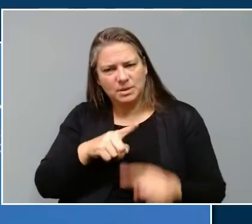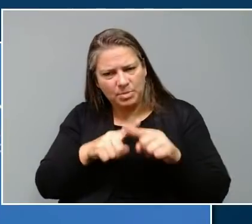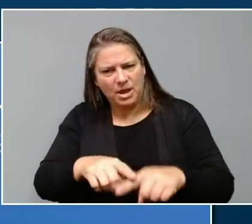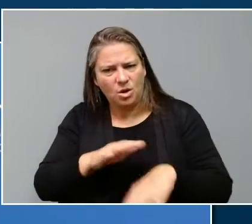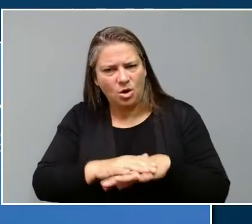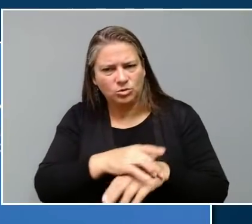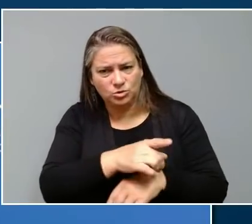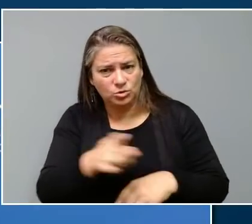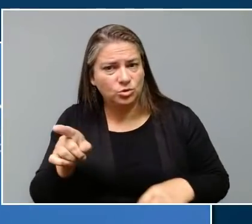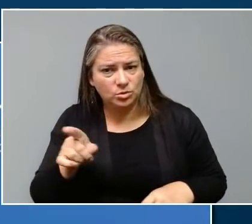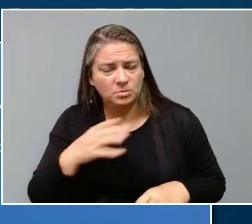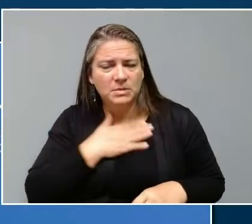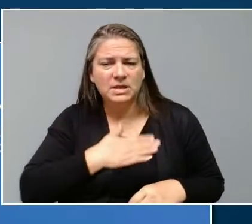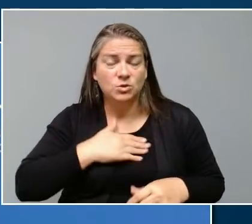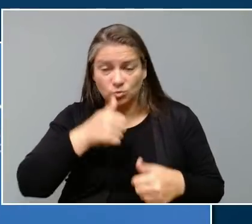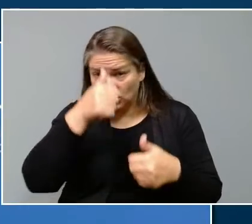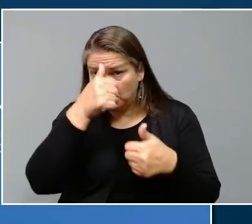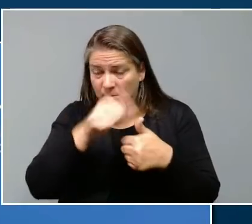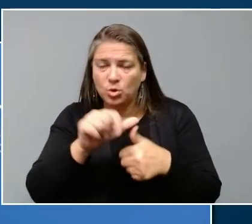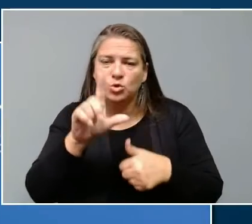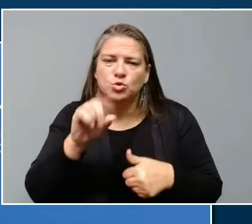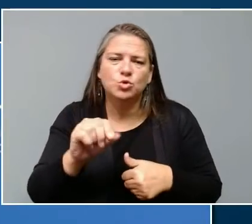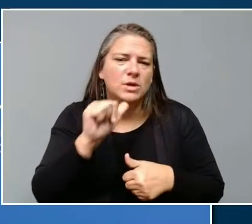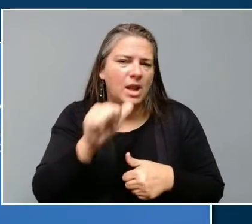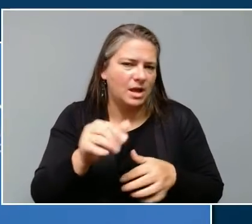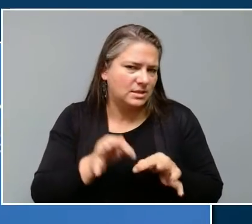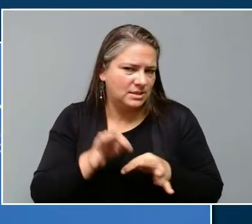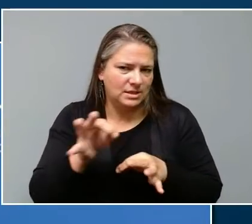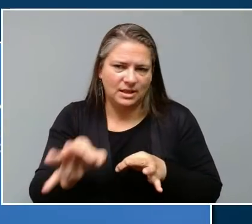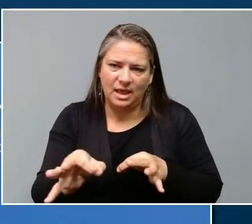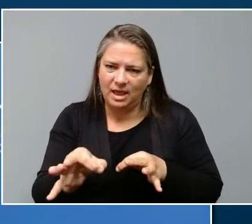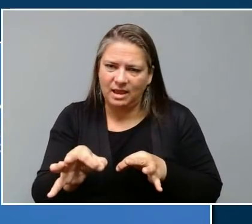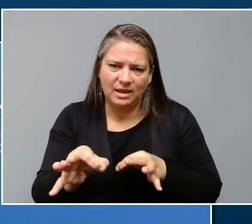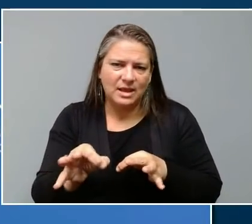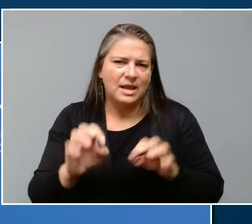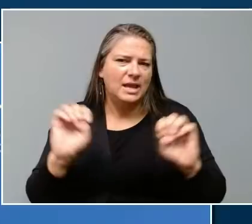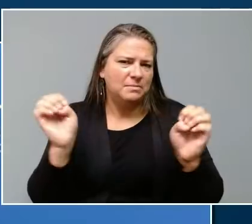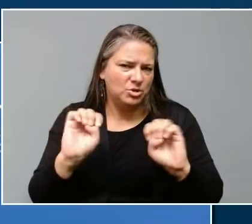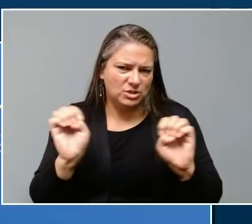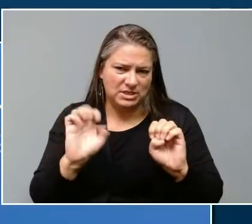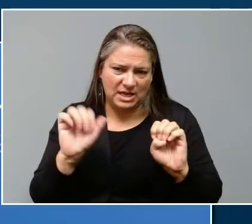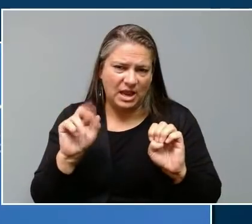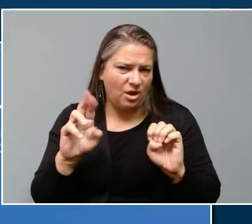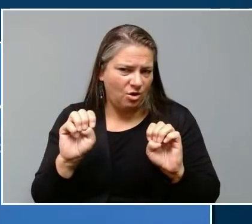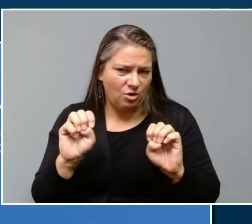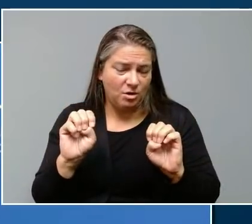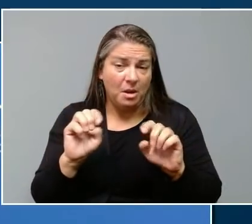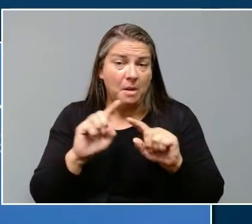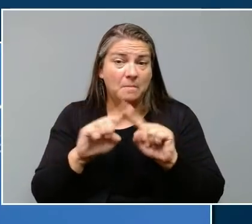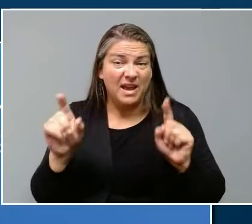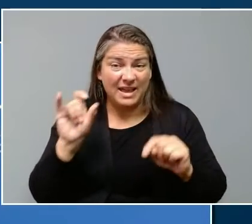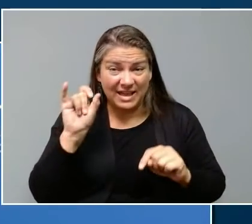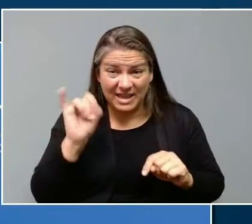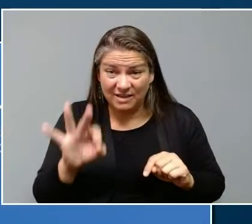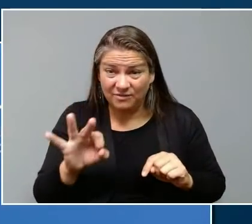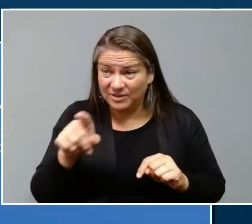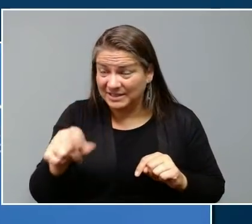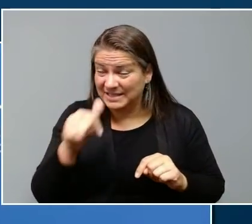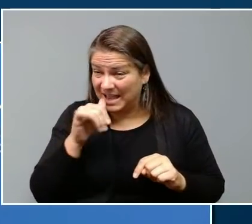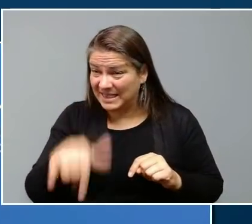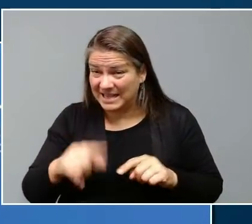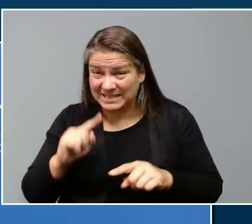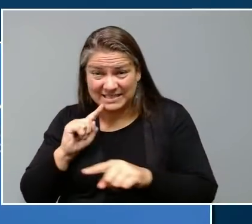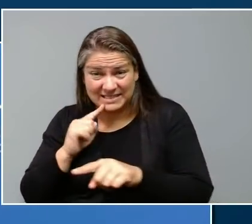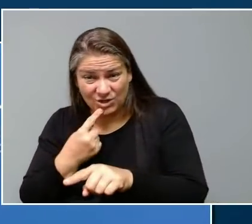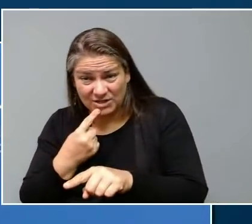But please remember, do not delay essential or emergency care. However, if your condition is less severe and non-life-threatening, please